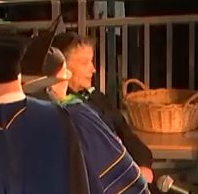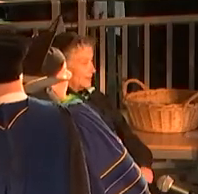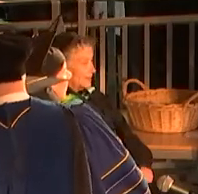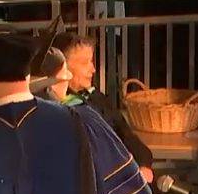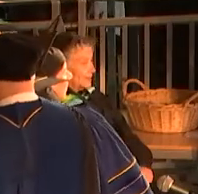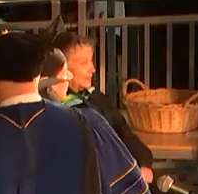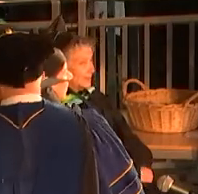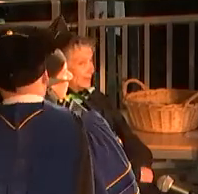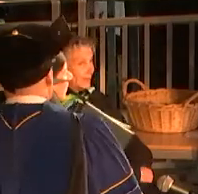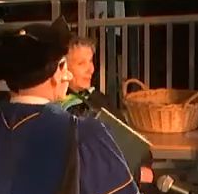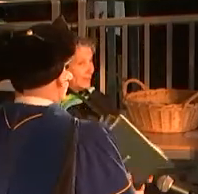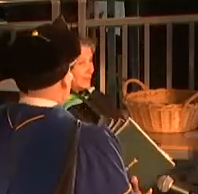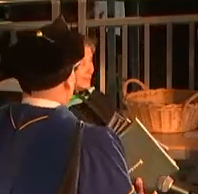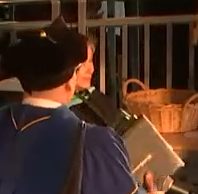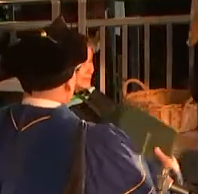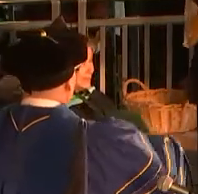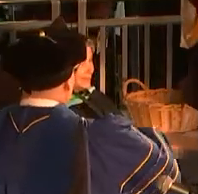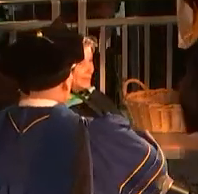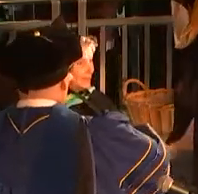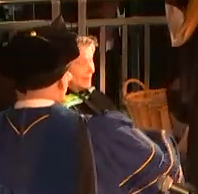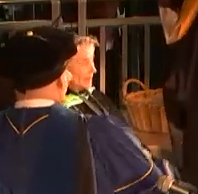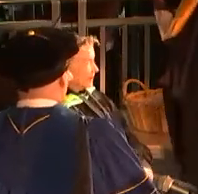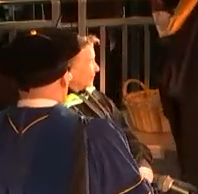for graduation for General Studies.